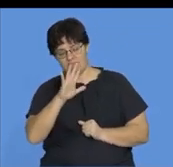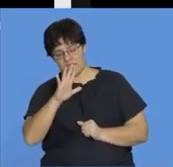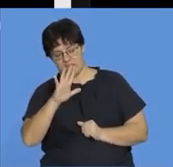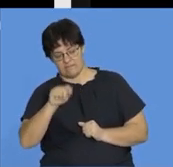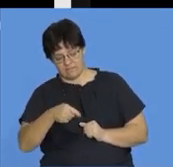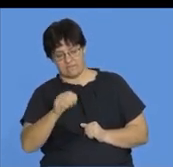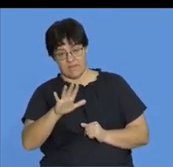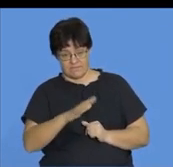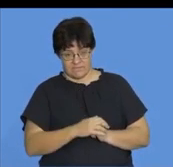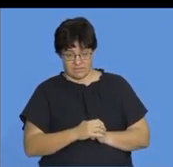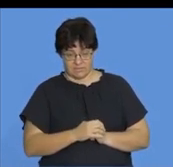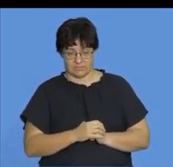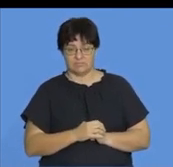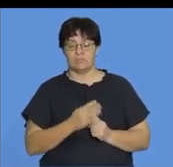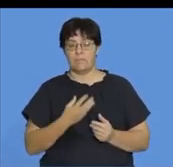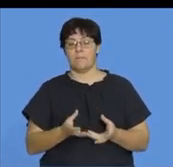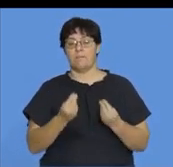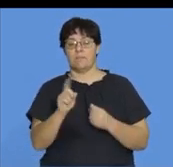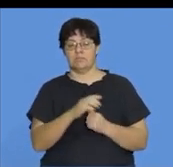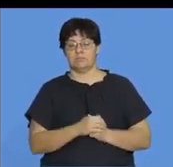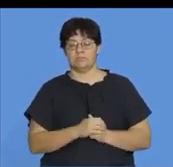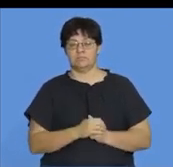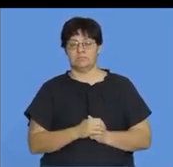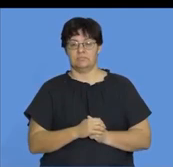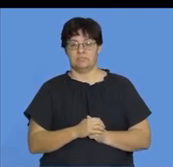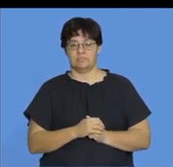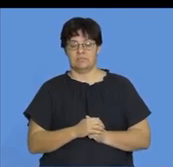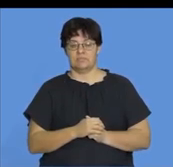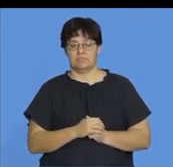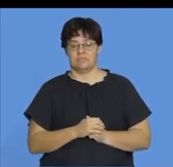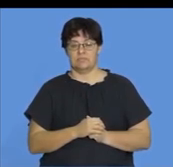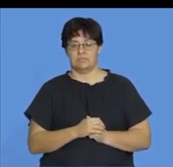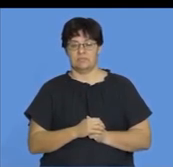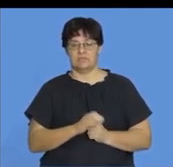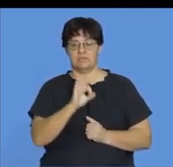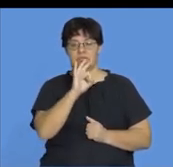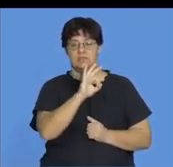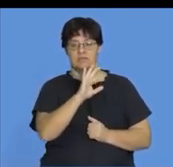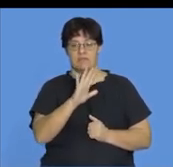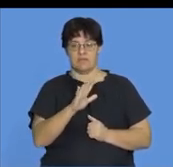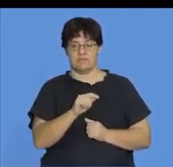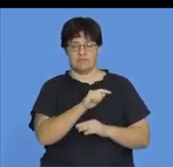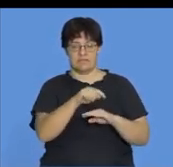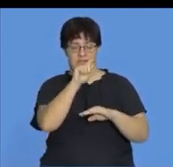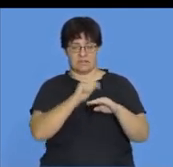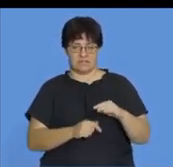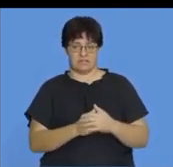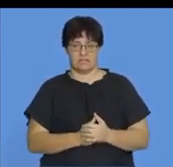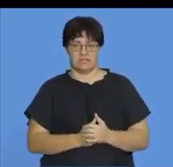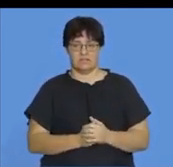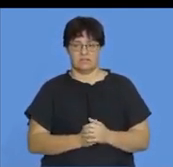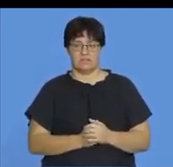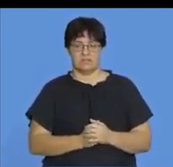our calculator, what do we get? We'll have 35, okay, divided